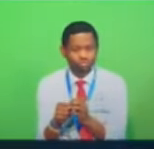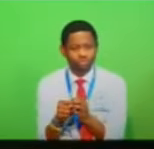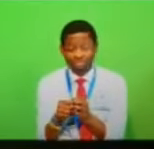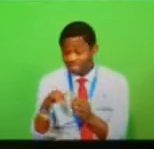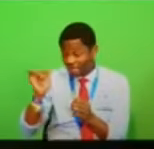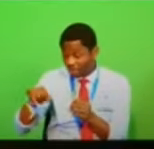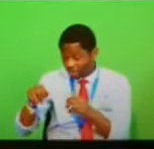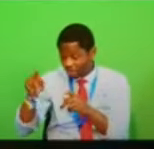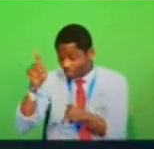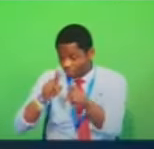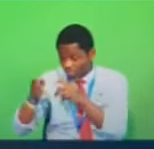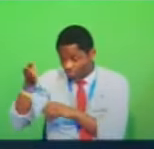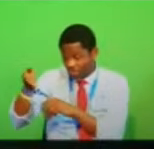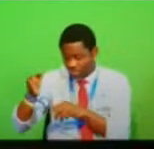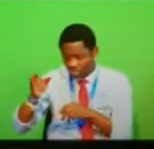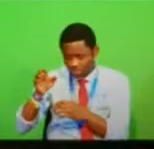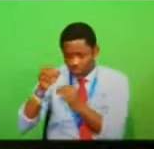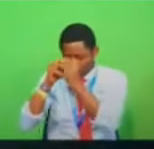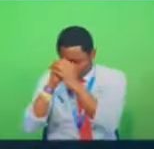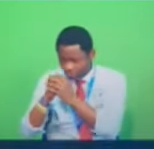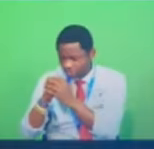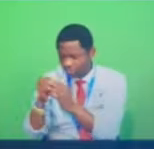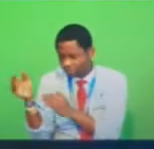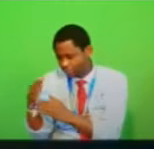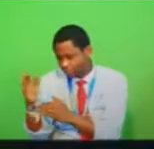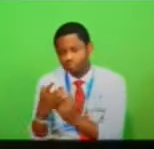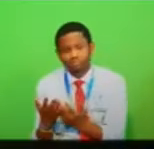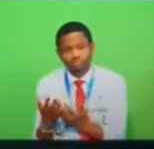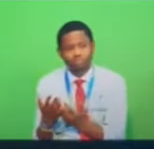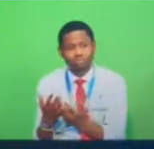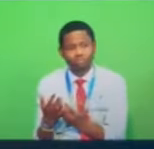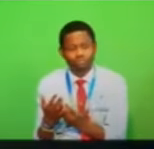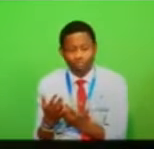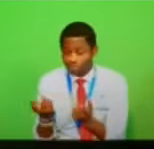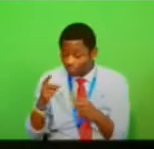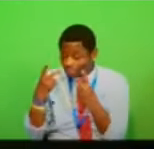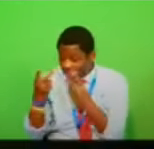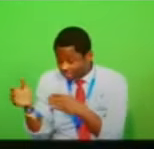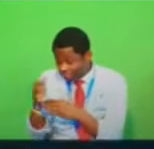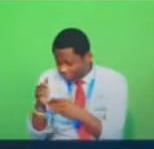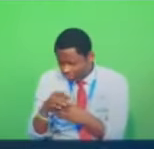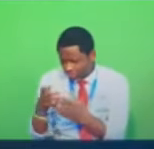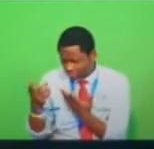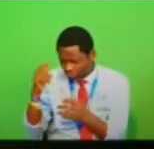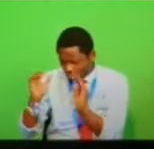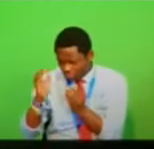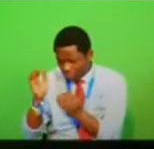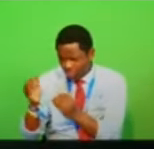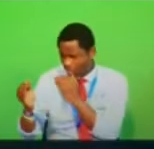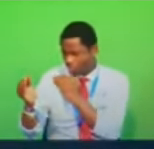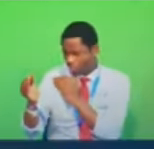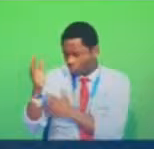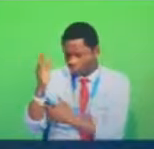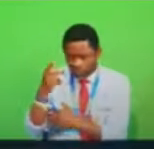fish goddess Nanshi. When they see fish, they see divinity. So when they saw a fish bringing